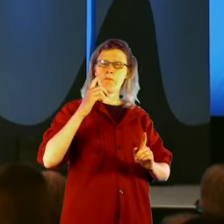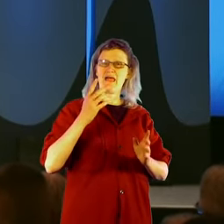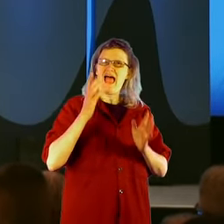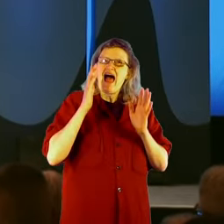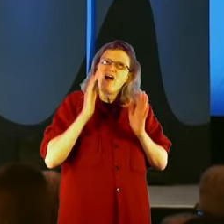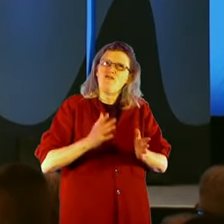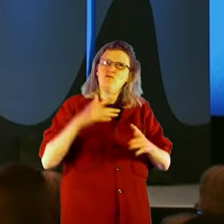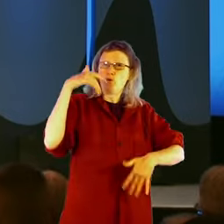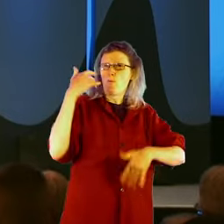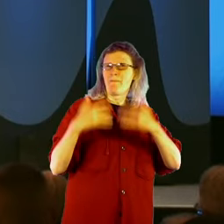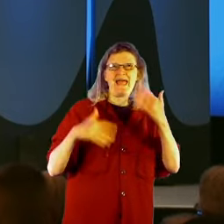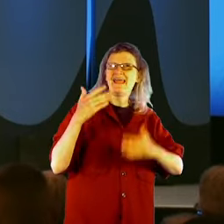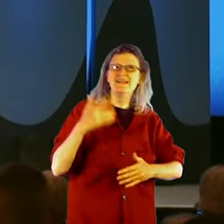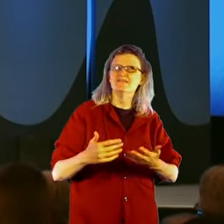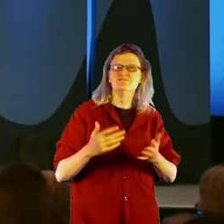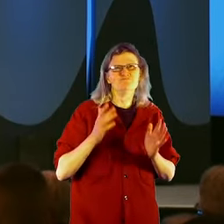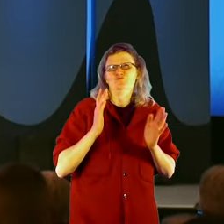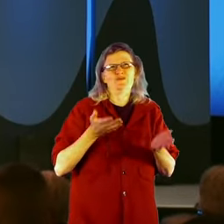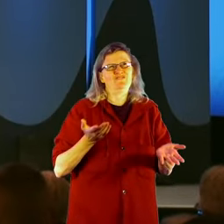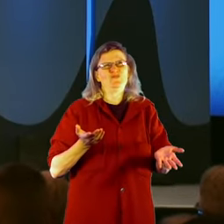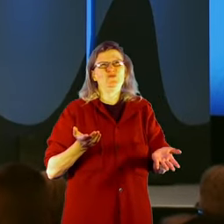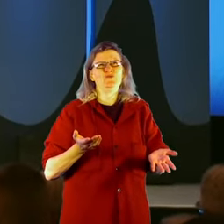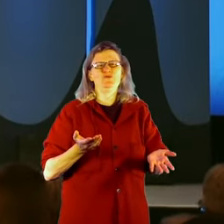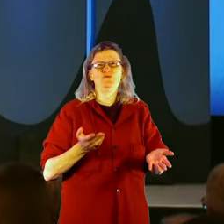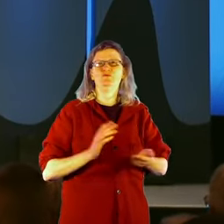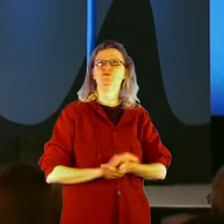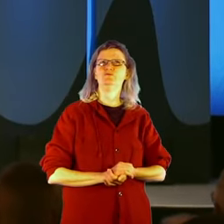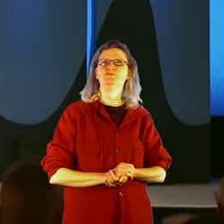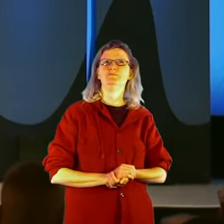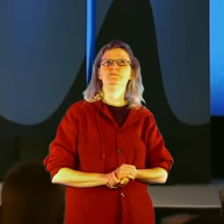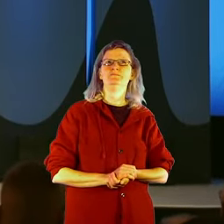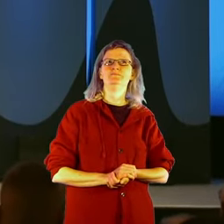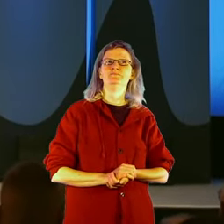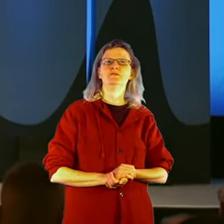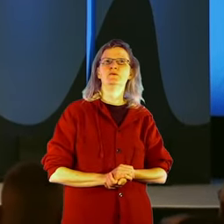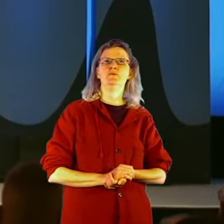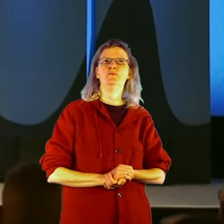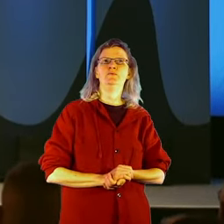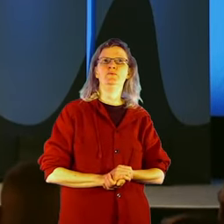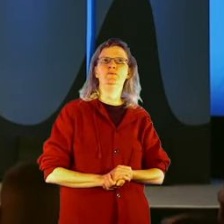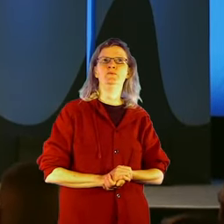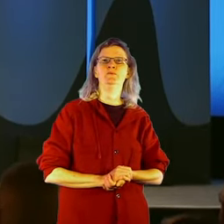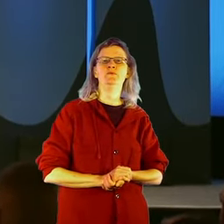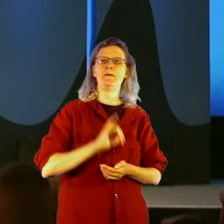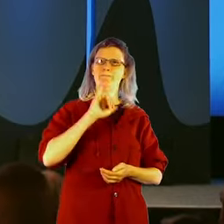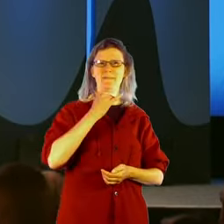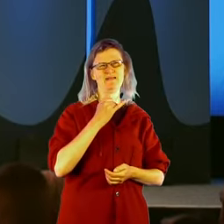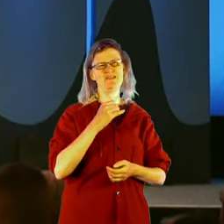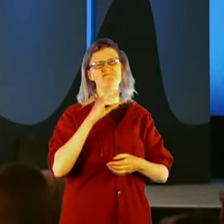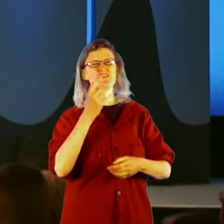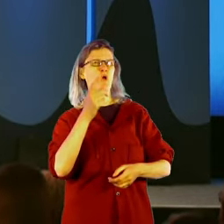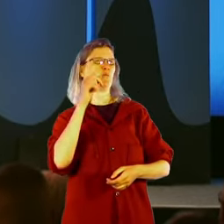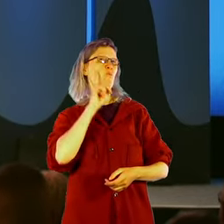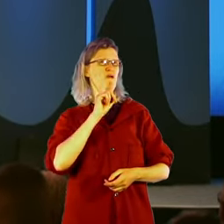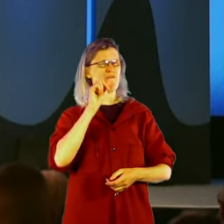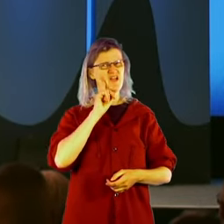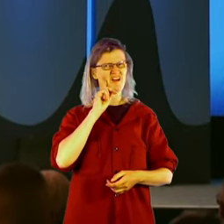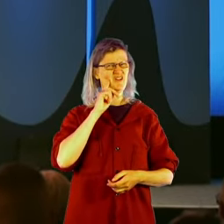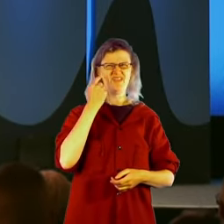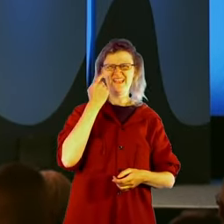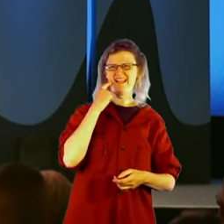not actually necessary or inevitable. Maybe you've met one of those women who just seems to